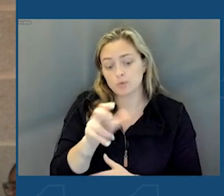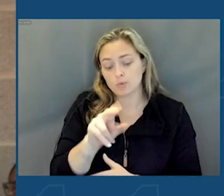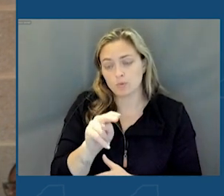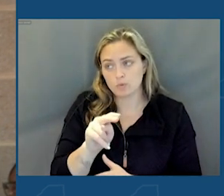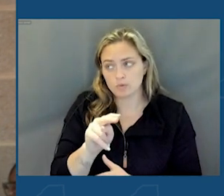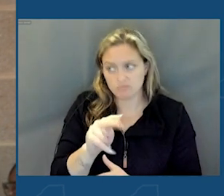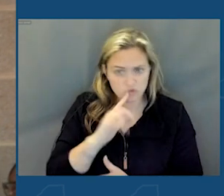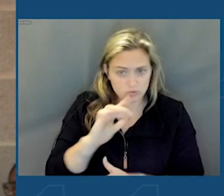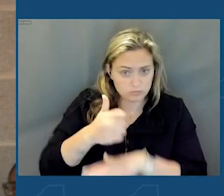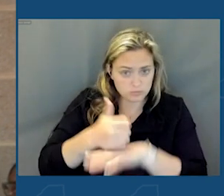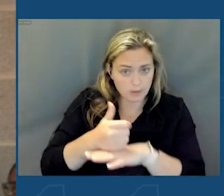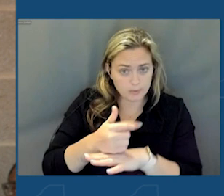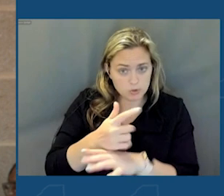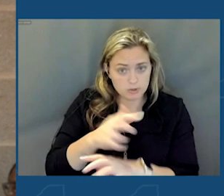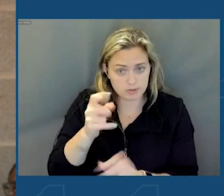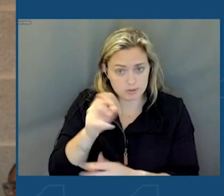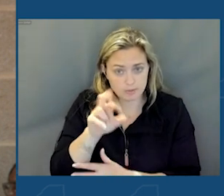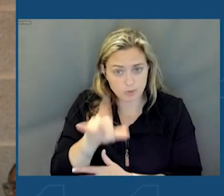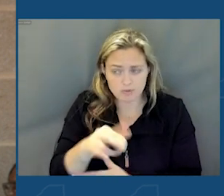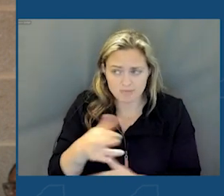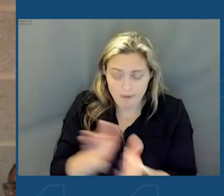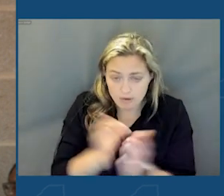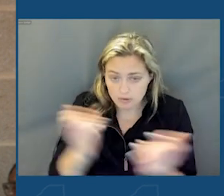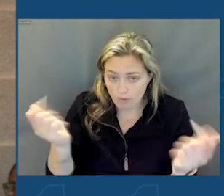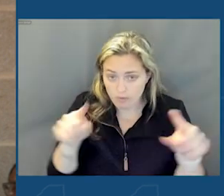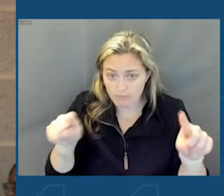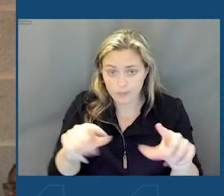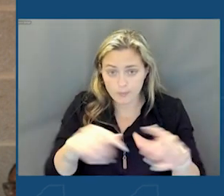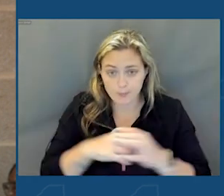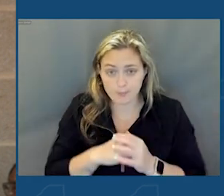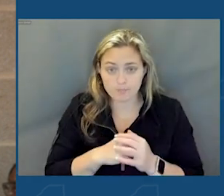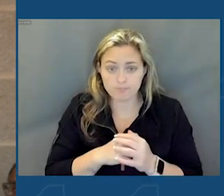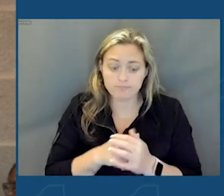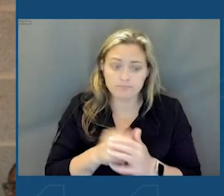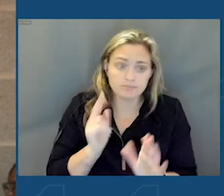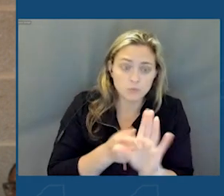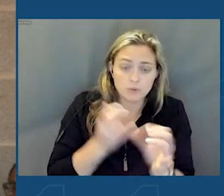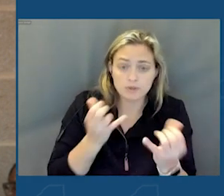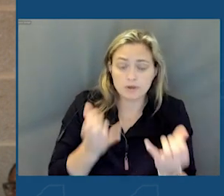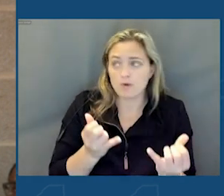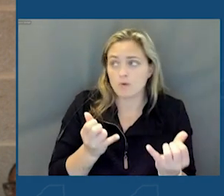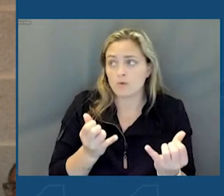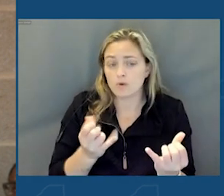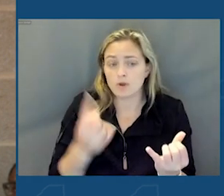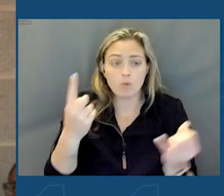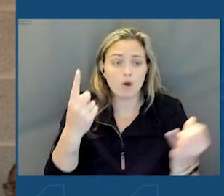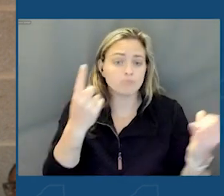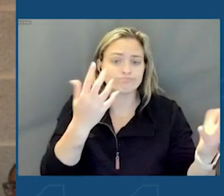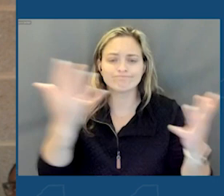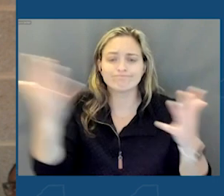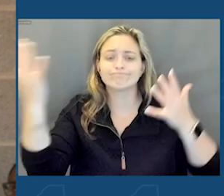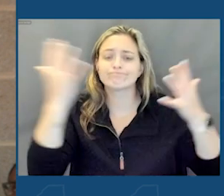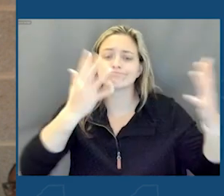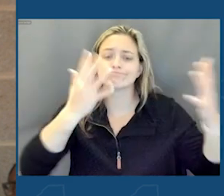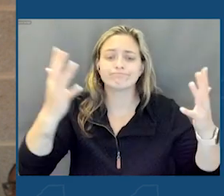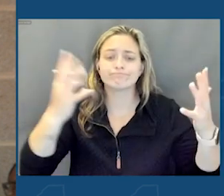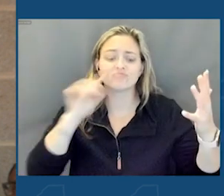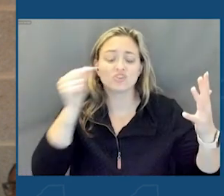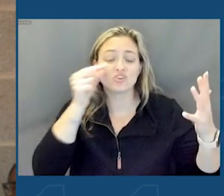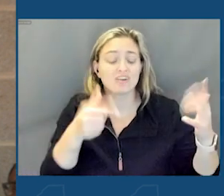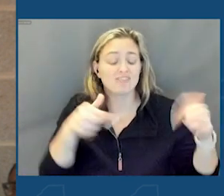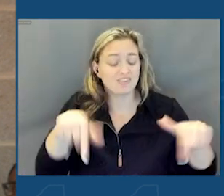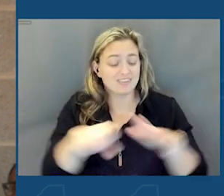cemetery. Today, I ask all of you to join with me in a singular round of applause for the governor of the